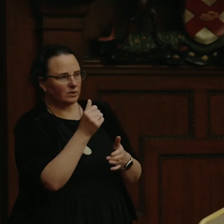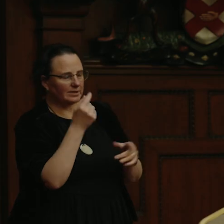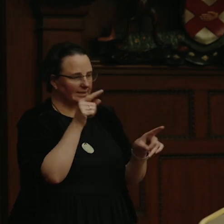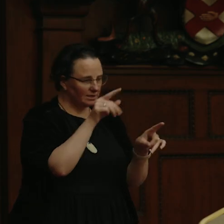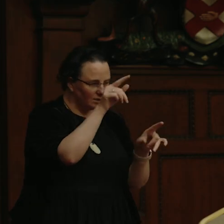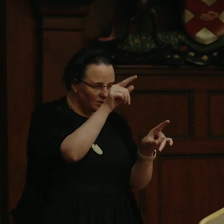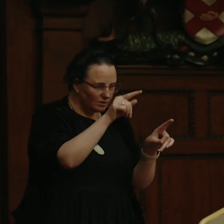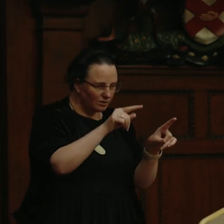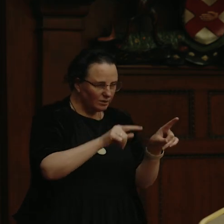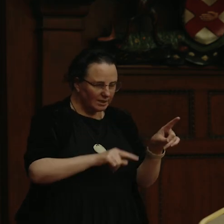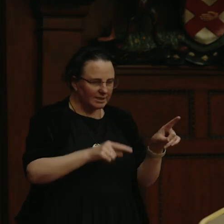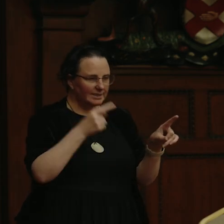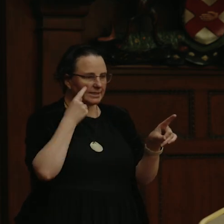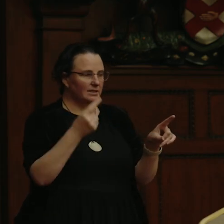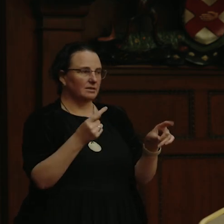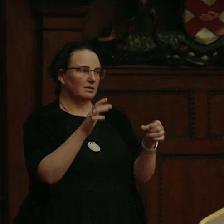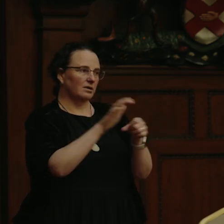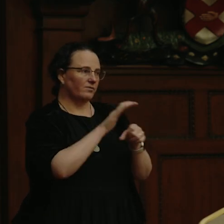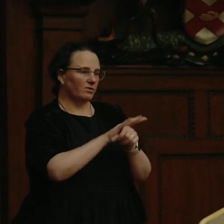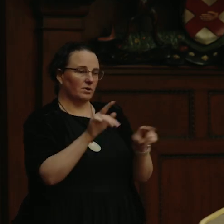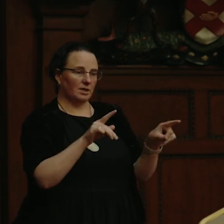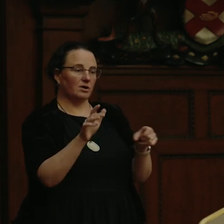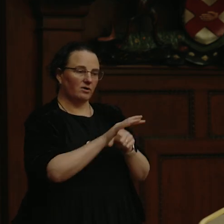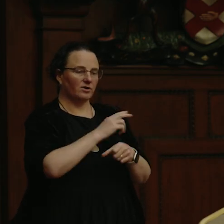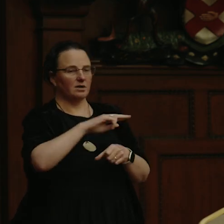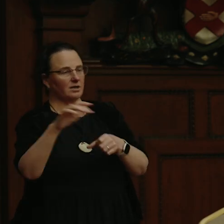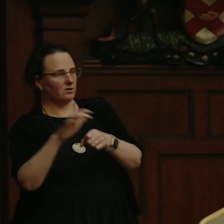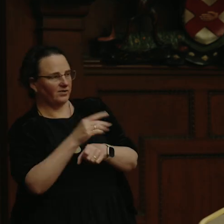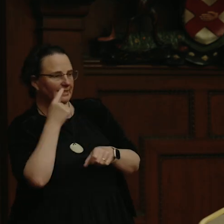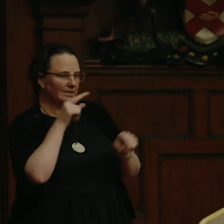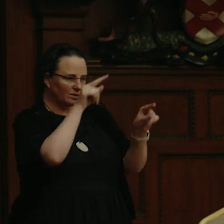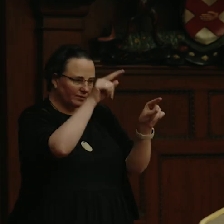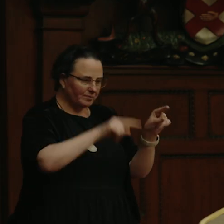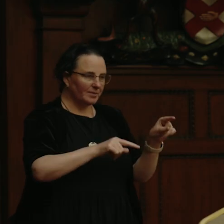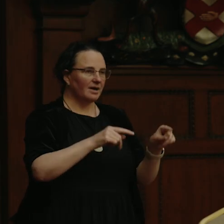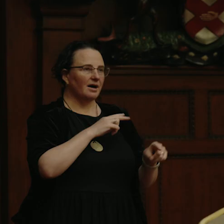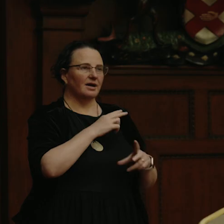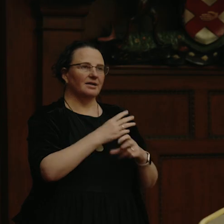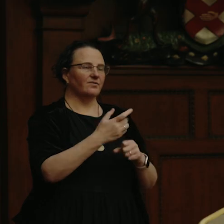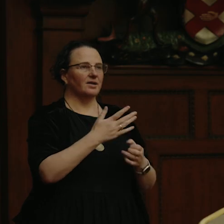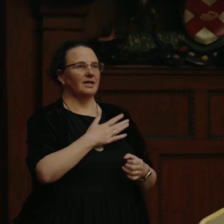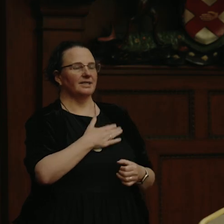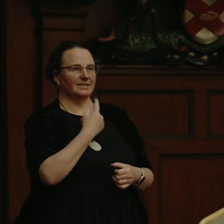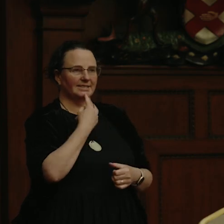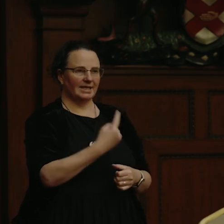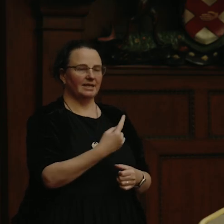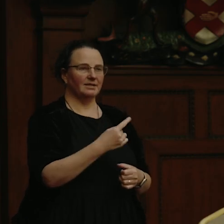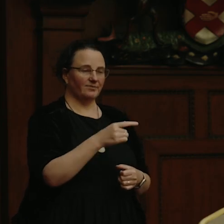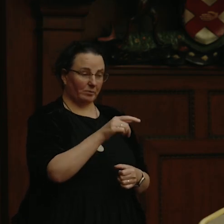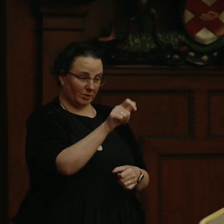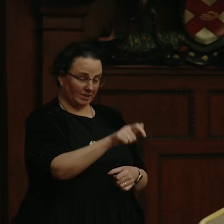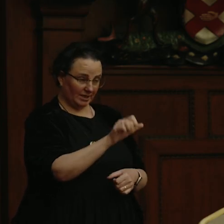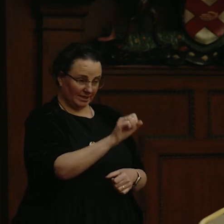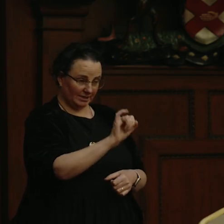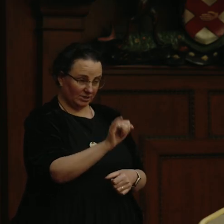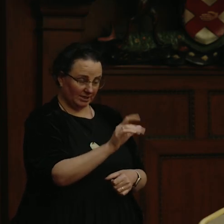Celluvisc is there, Artelac is there. So there's lots of different ones, and I never like telling, if a patient with Sjögren's comes into me and